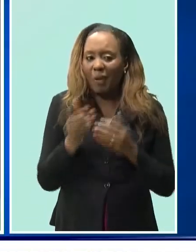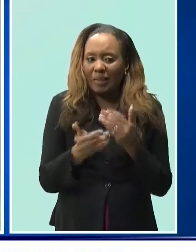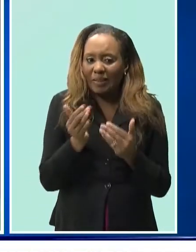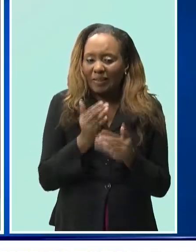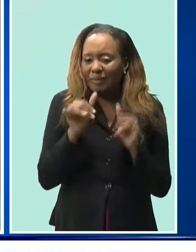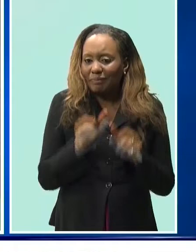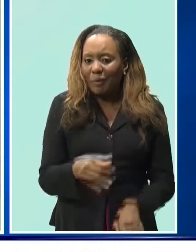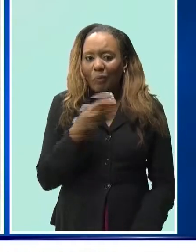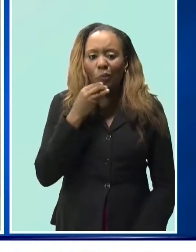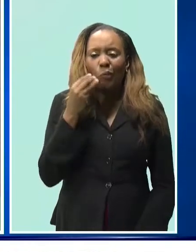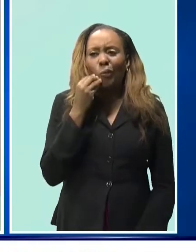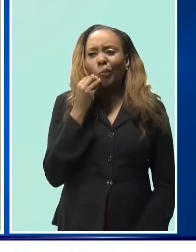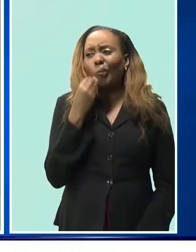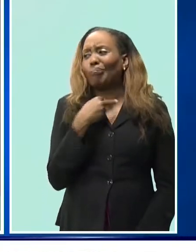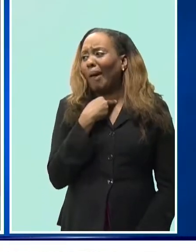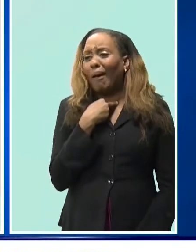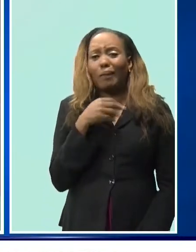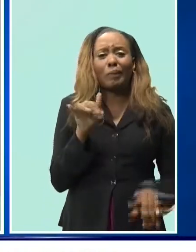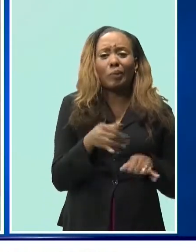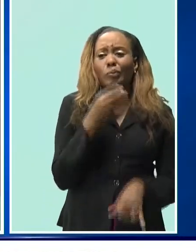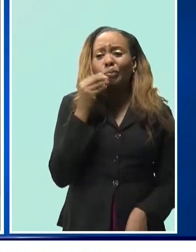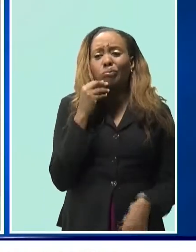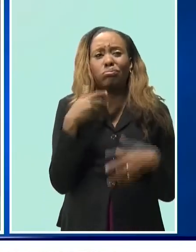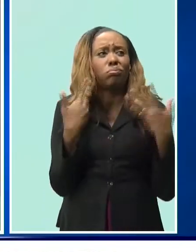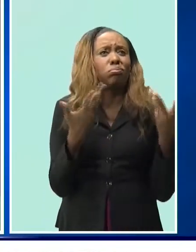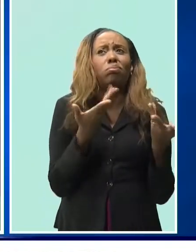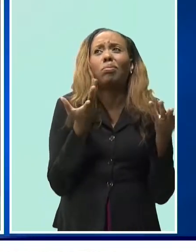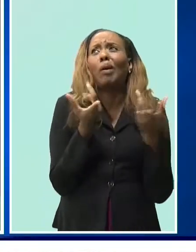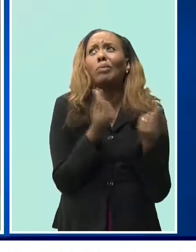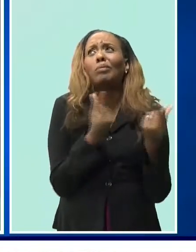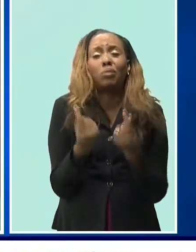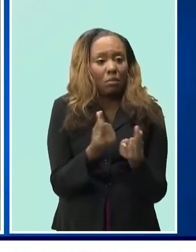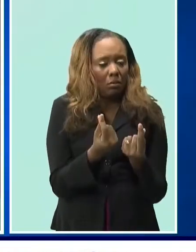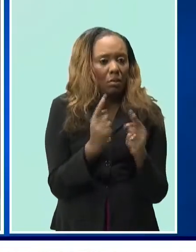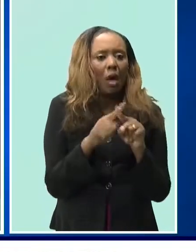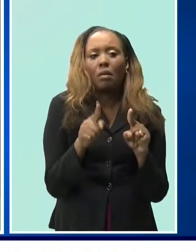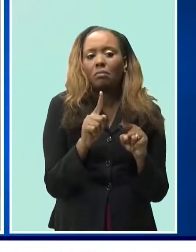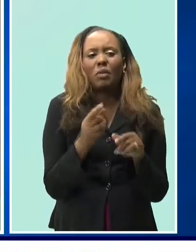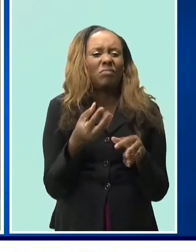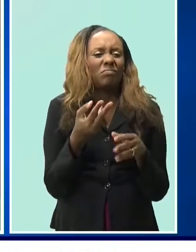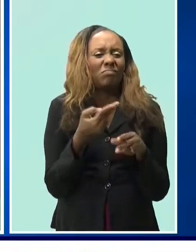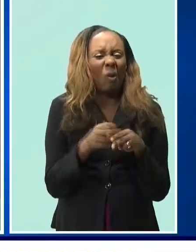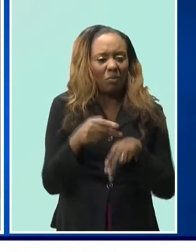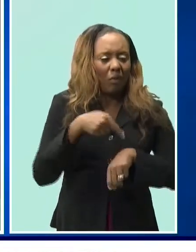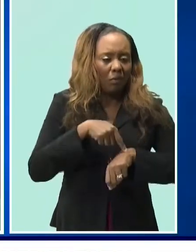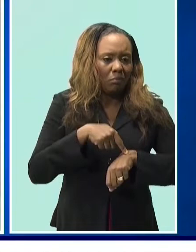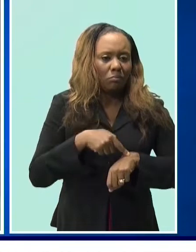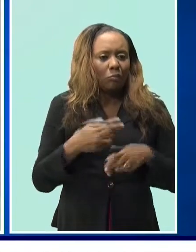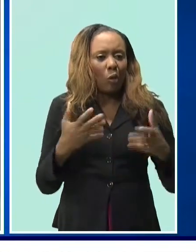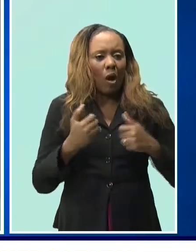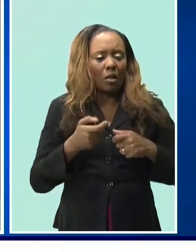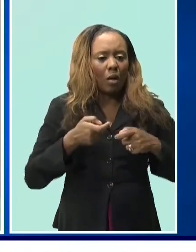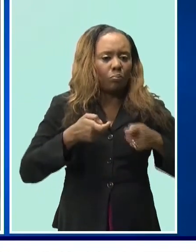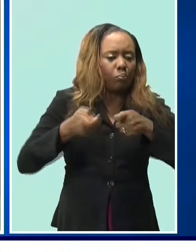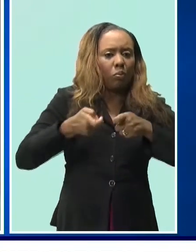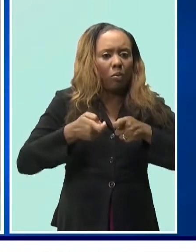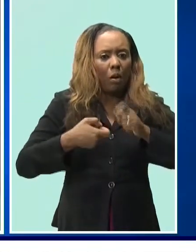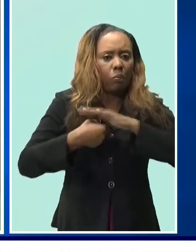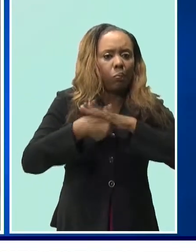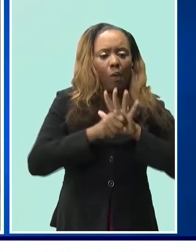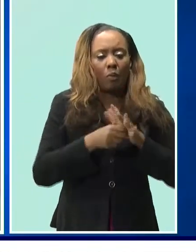to stay home, but this is for a time, and we have to continue it because